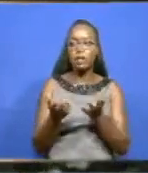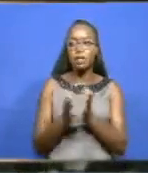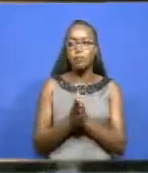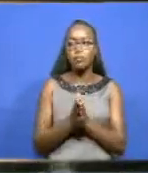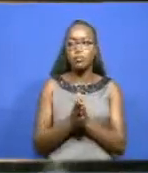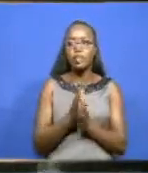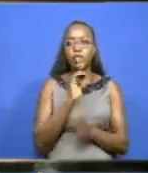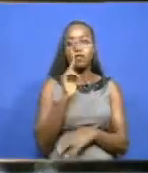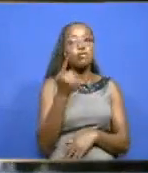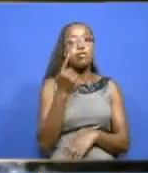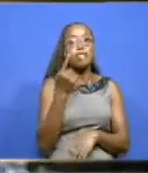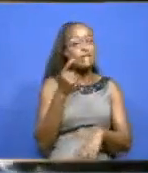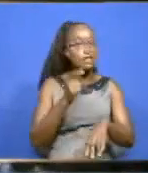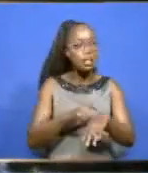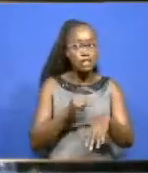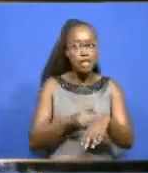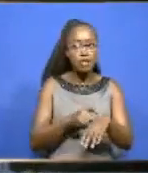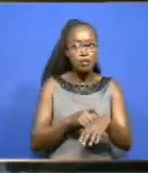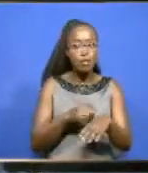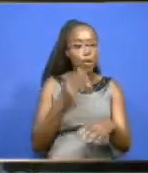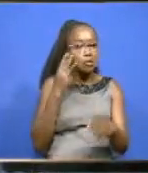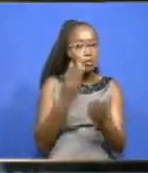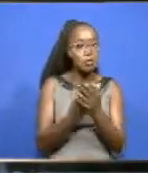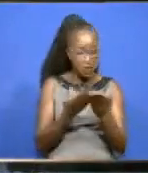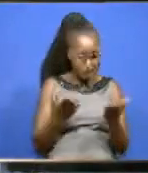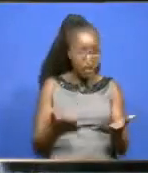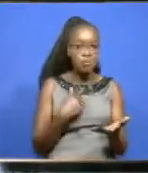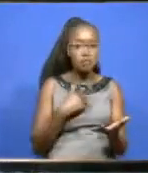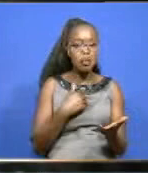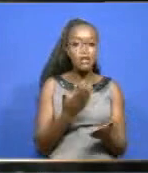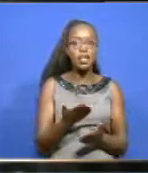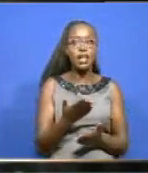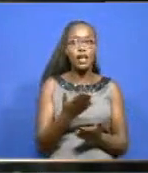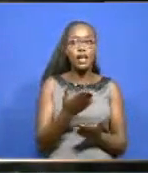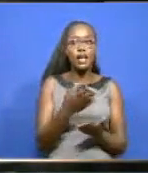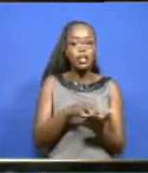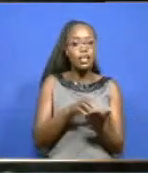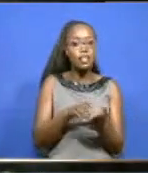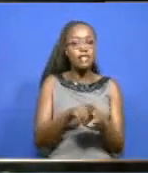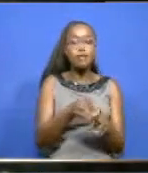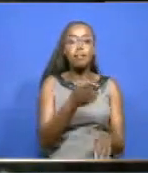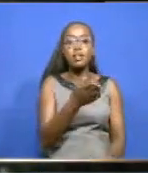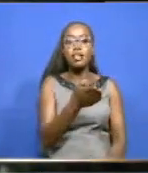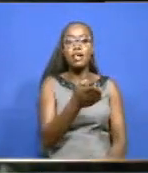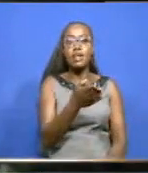kwanza mimi niko na ushuhuda hata kama akiwa hapa mimi naweza sema hivyo. Hiyo ni kesi na hata iko pale.